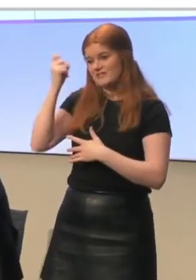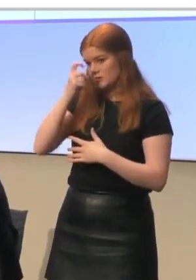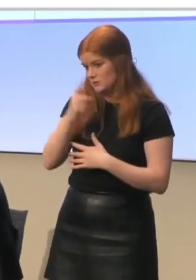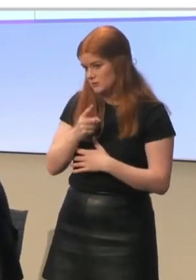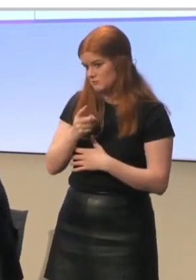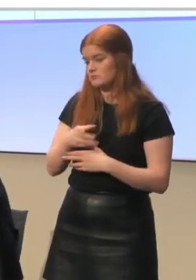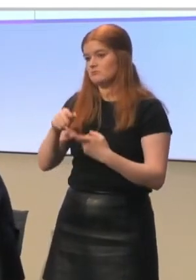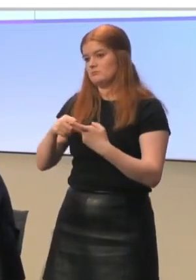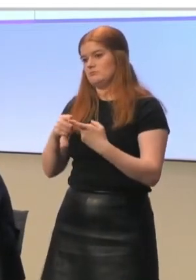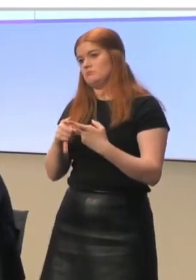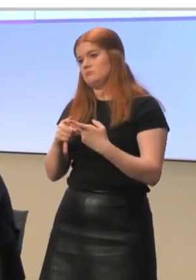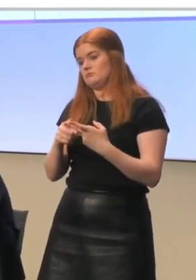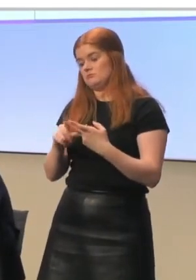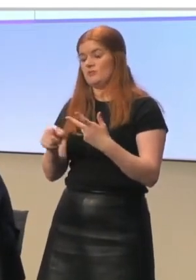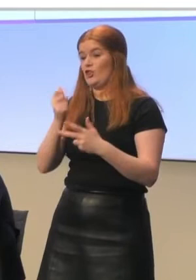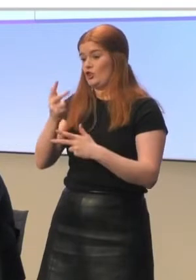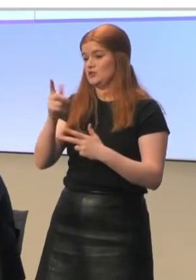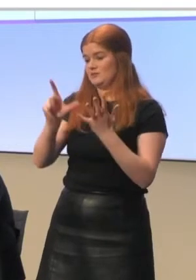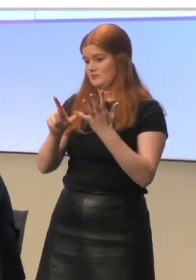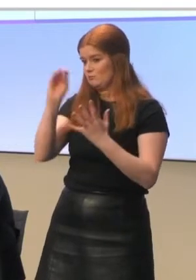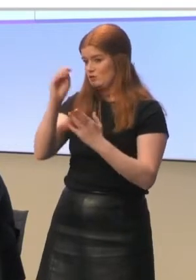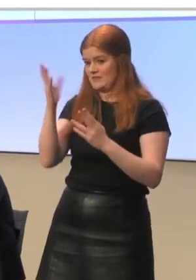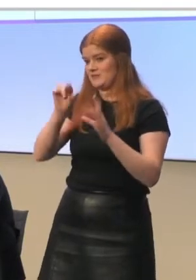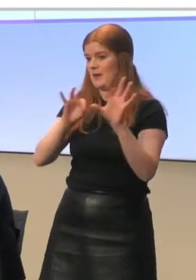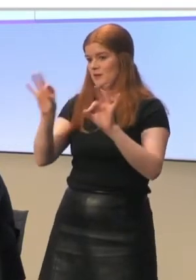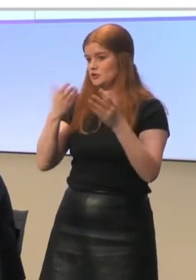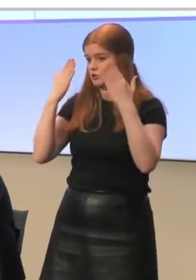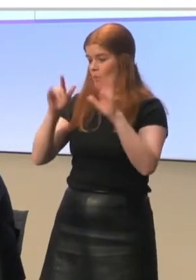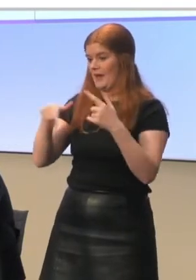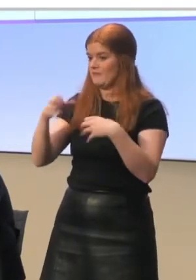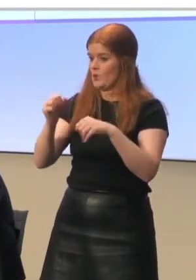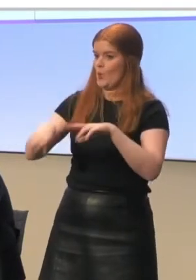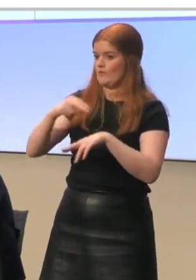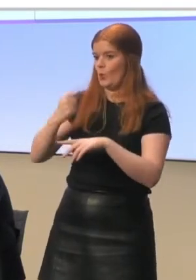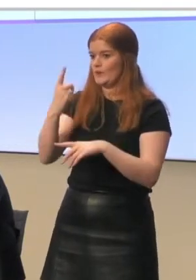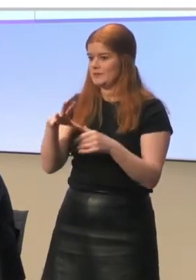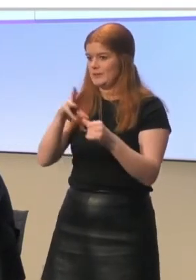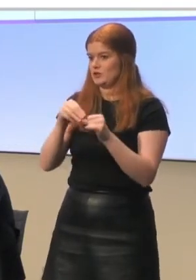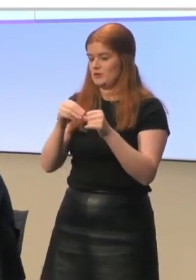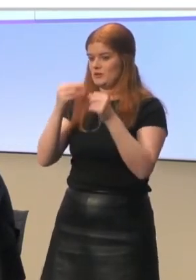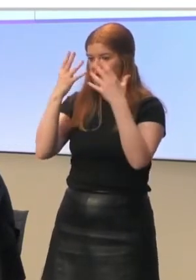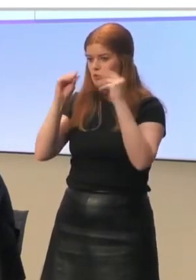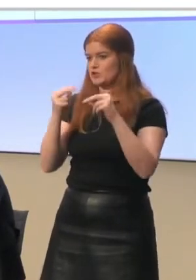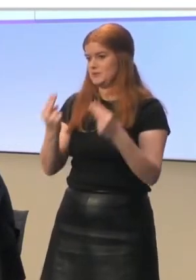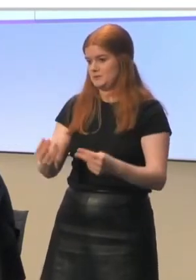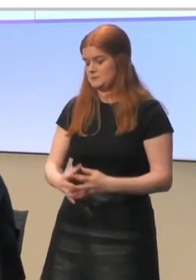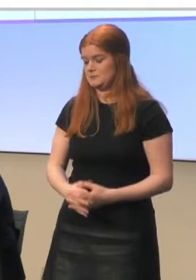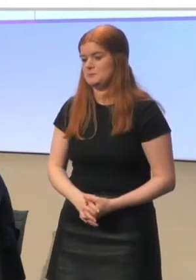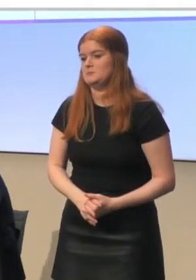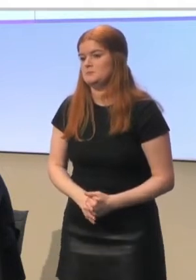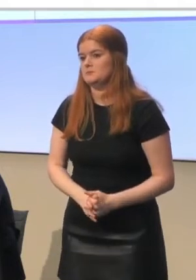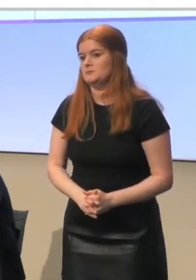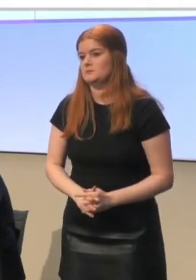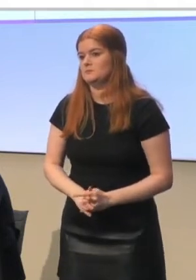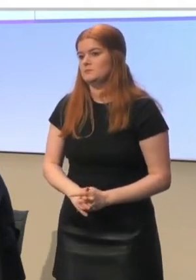or disabilities, and 37% of the sample indicated that they had more than one special educational need. So